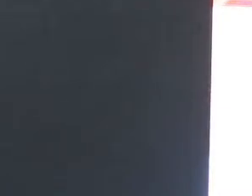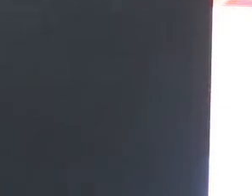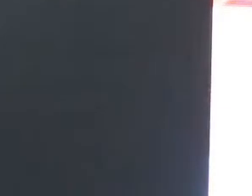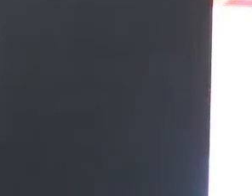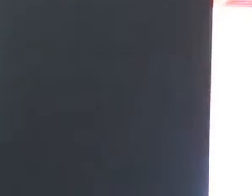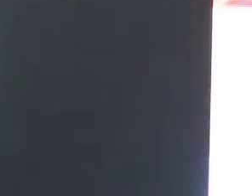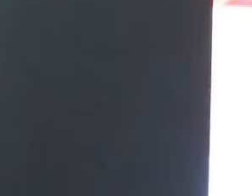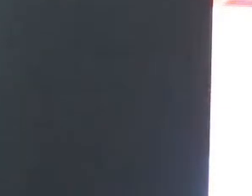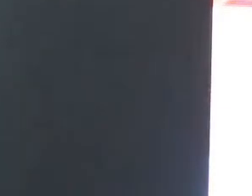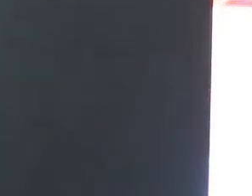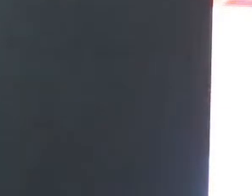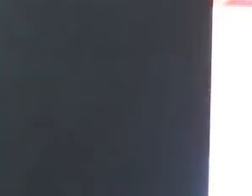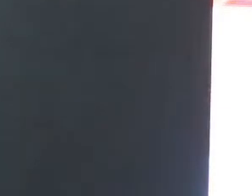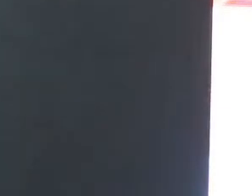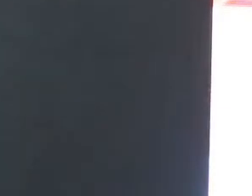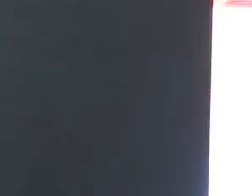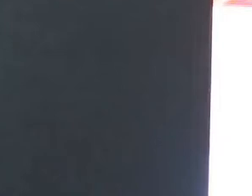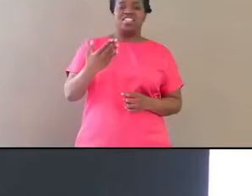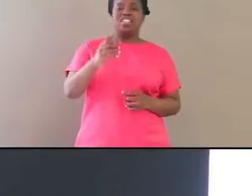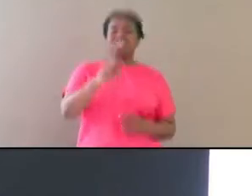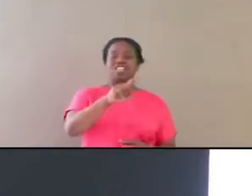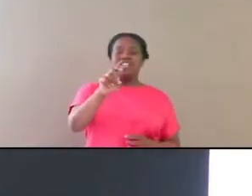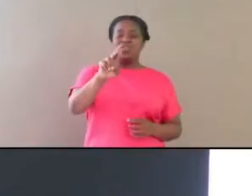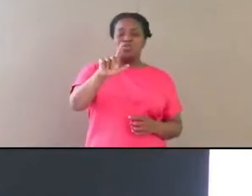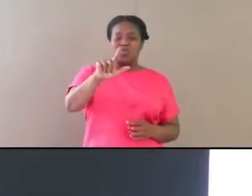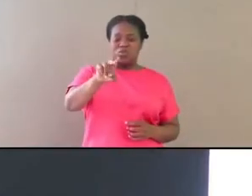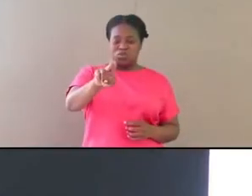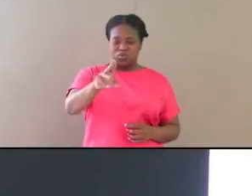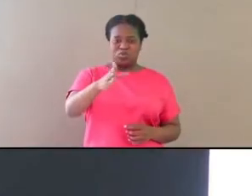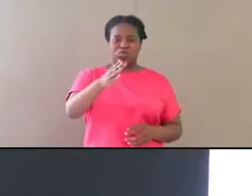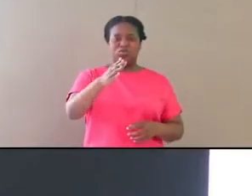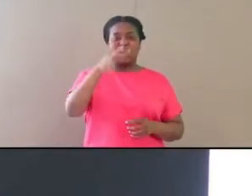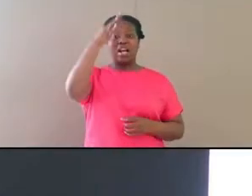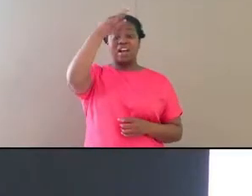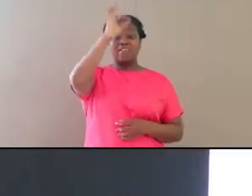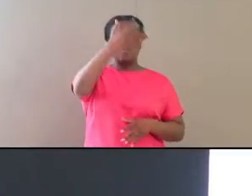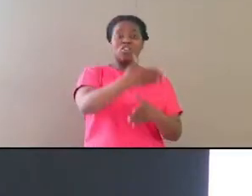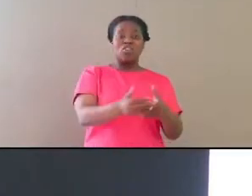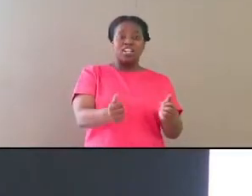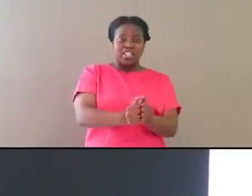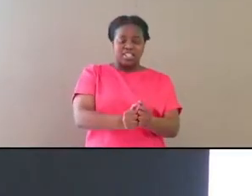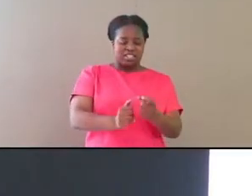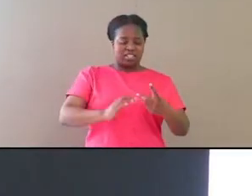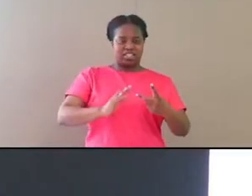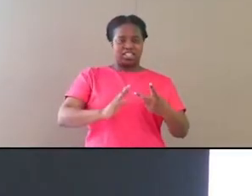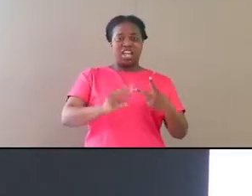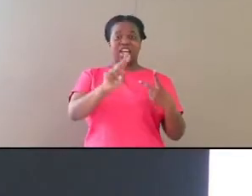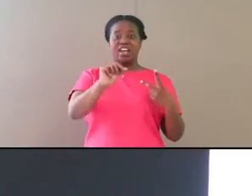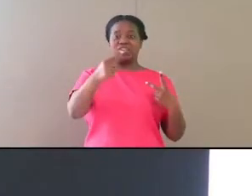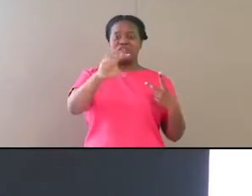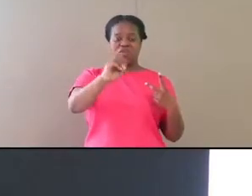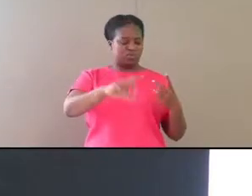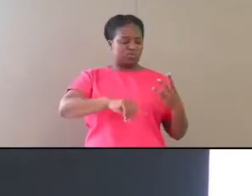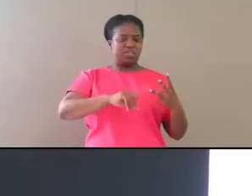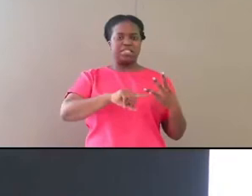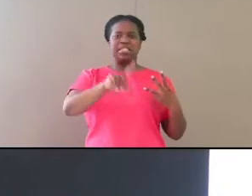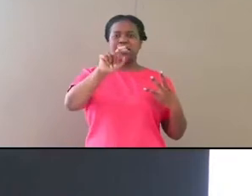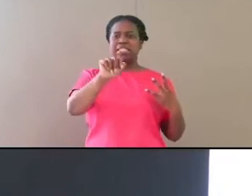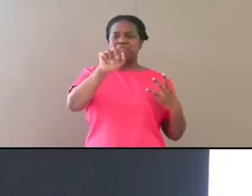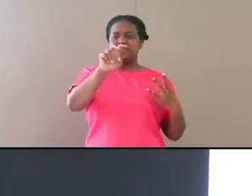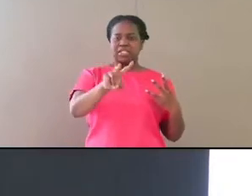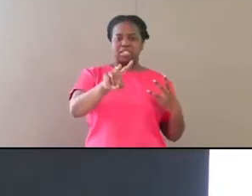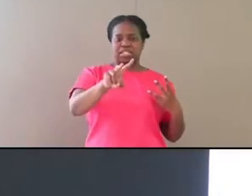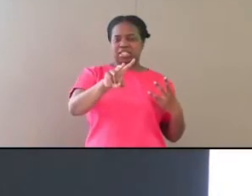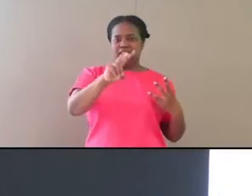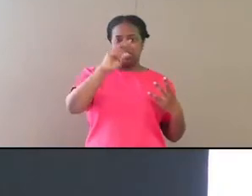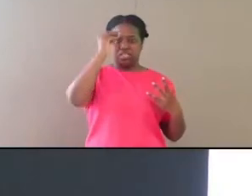Minister Zulu and colleagues from government, from civil society, from the media, from our international